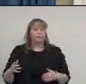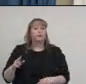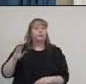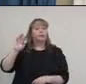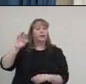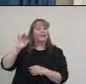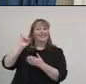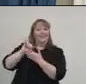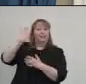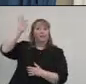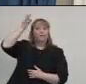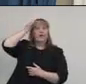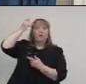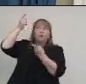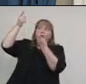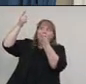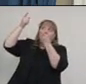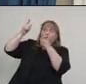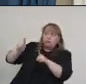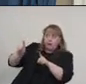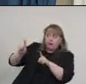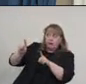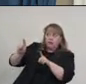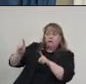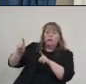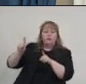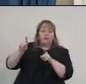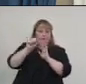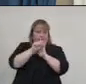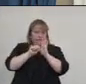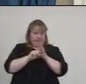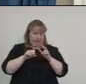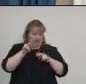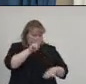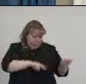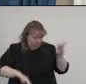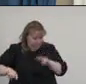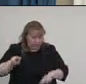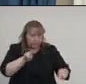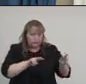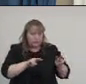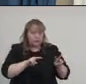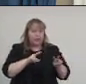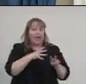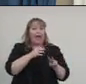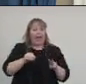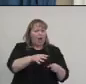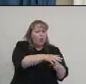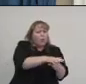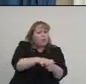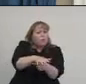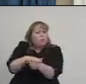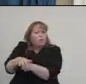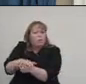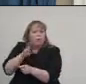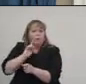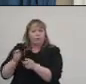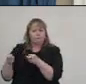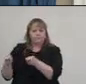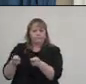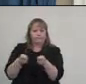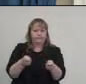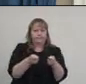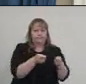supported, state-managed, and locally executed. I am confident that if leaders and stakeholders throughout Nevada